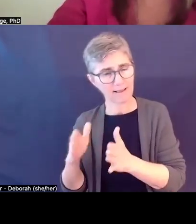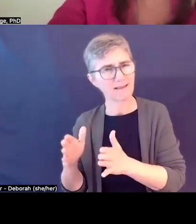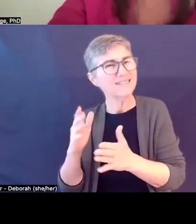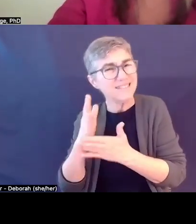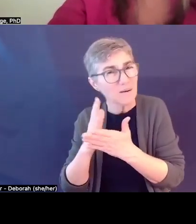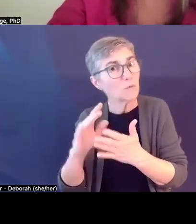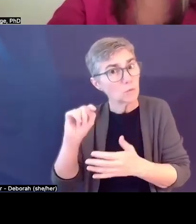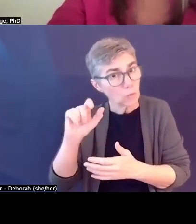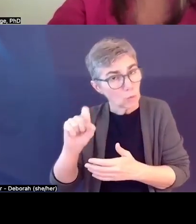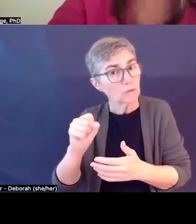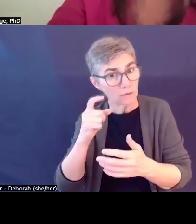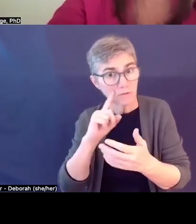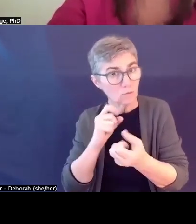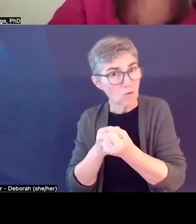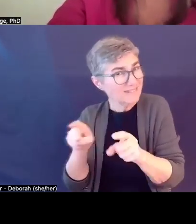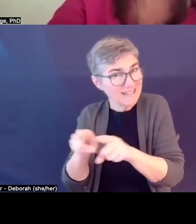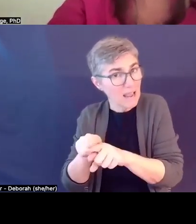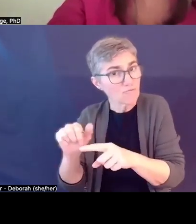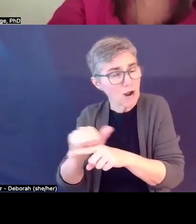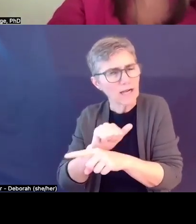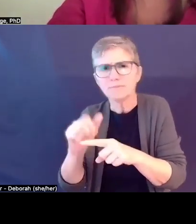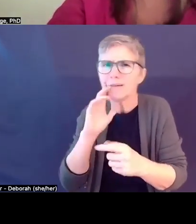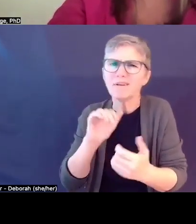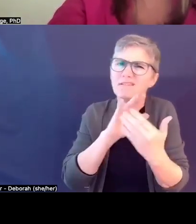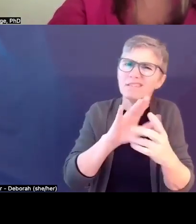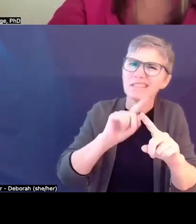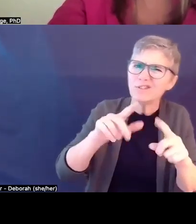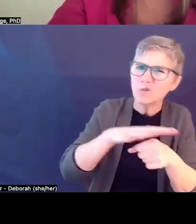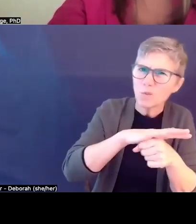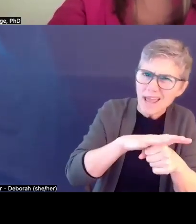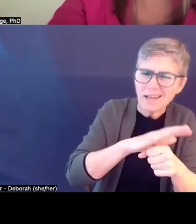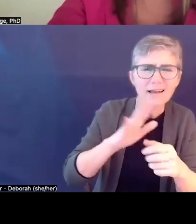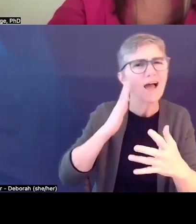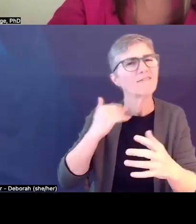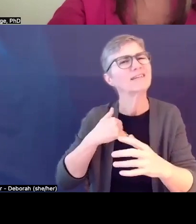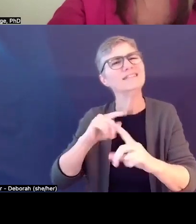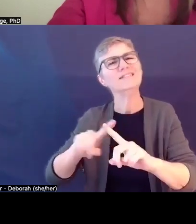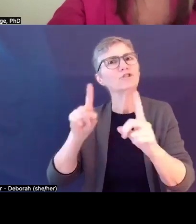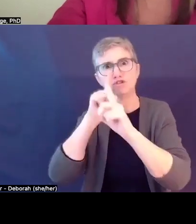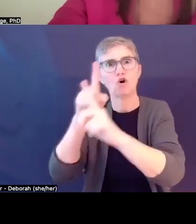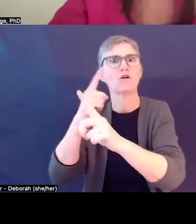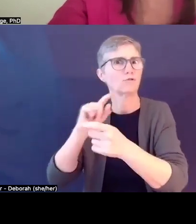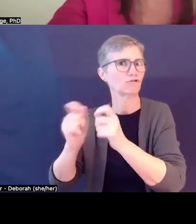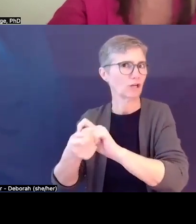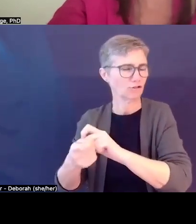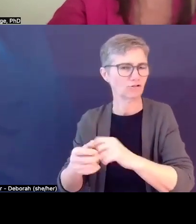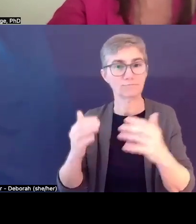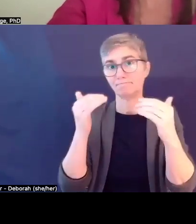that are supporting the same practice may be addressing different domains and have different change targets. Next slide.